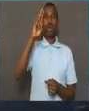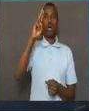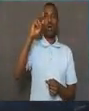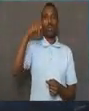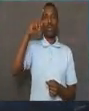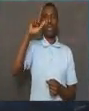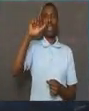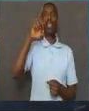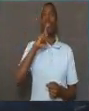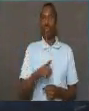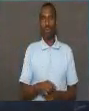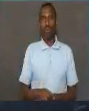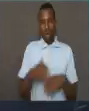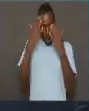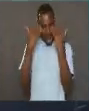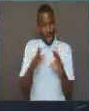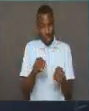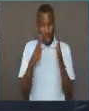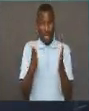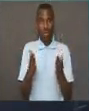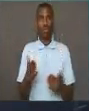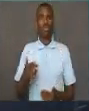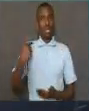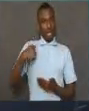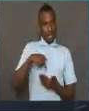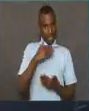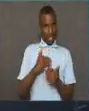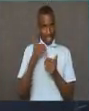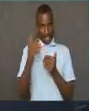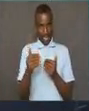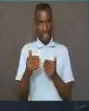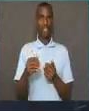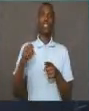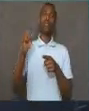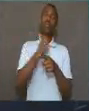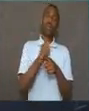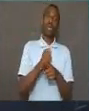Students, it is time for our next activity.